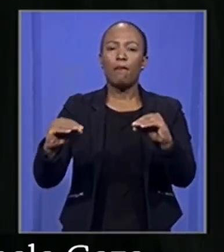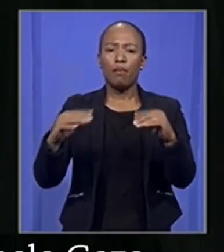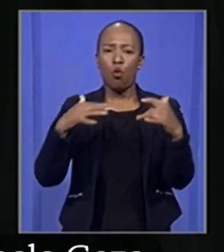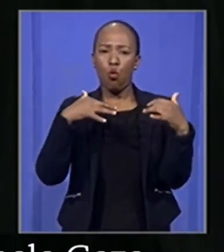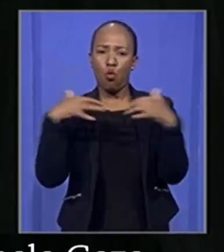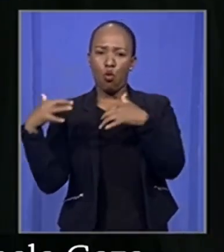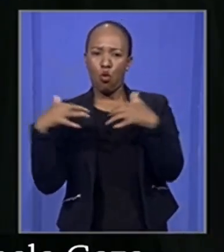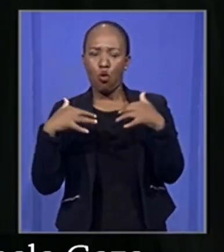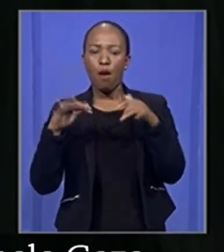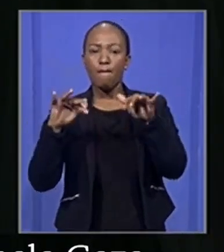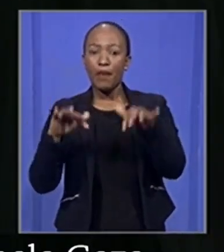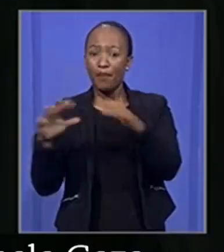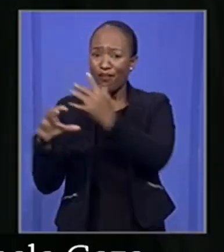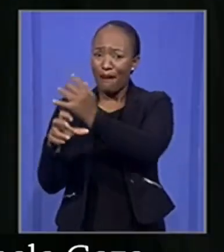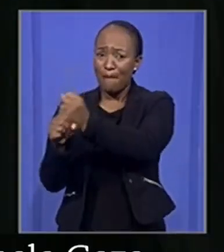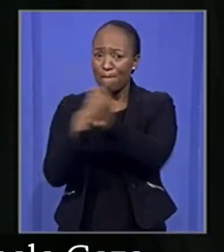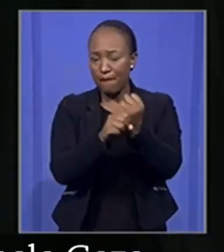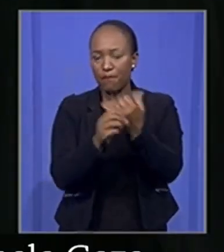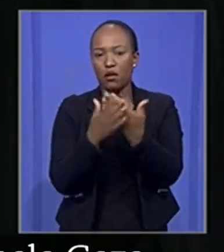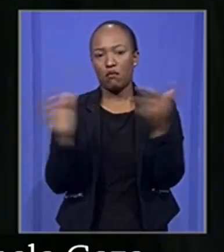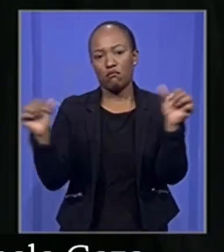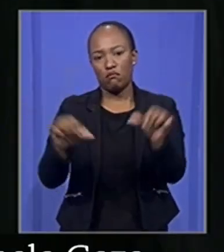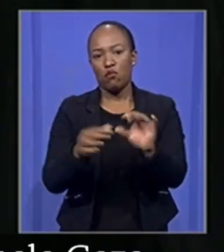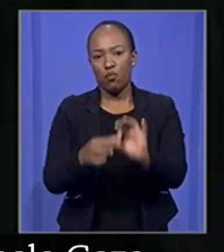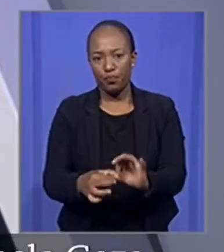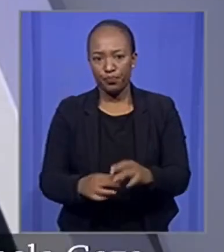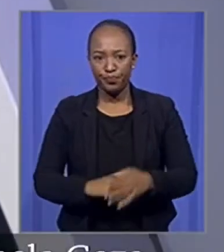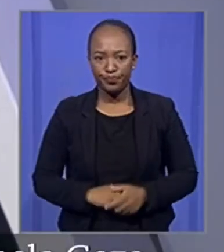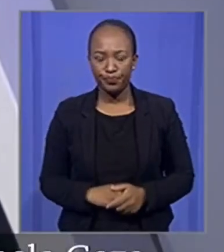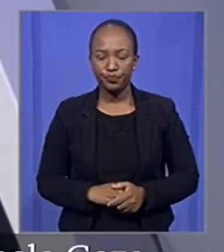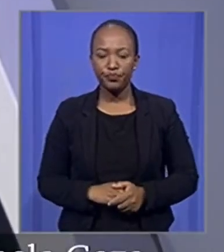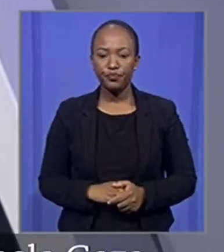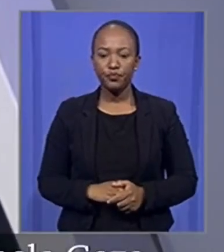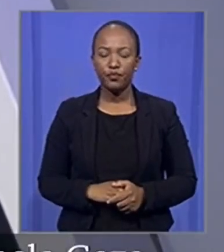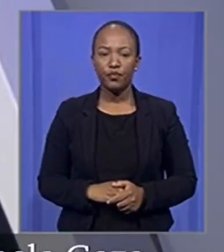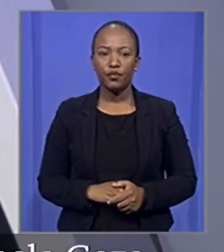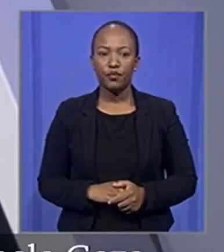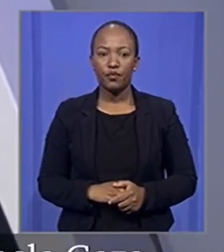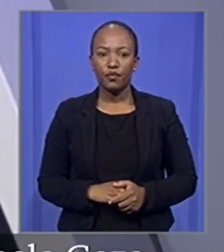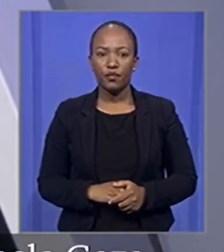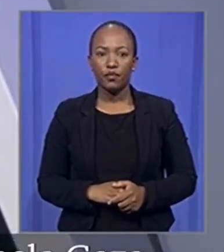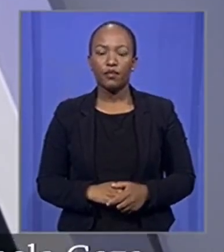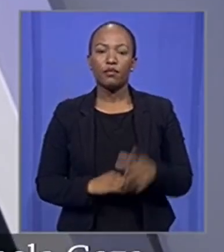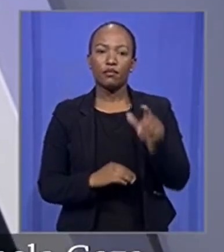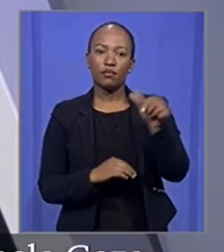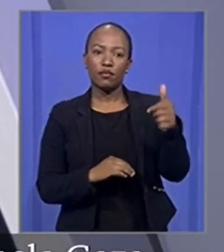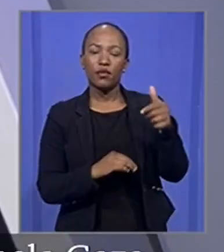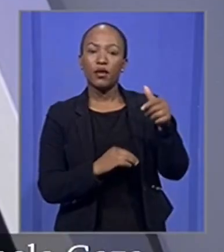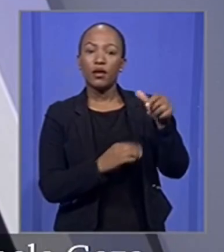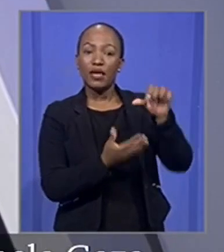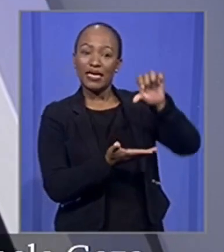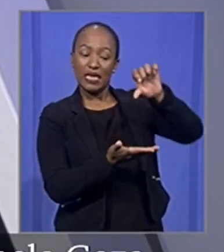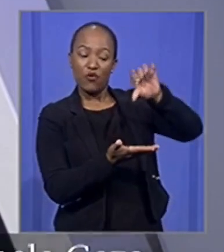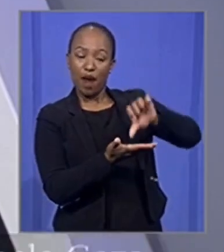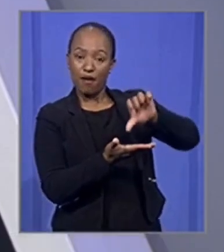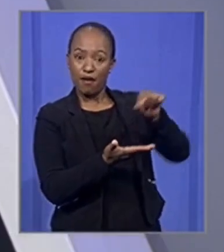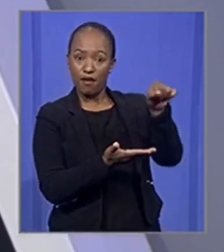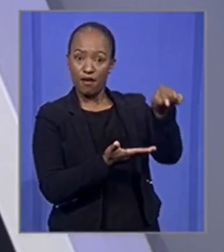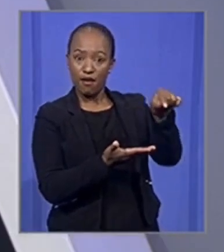and the return of hostages to their homes in Israel. ka o le leng re fumana hore Iran e